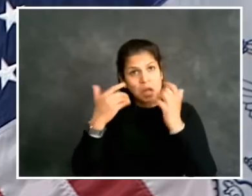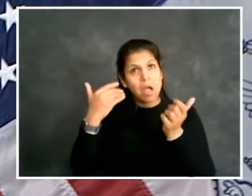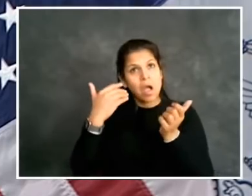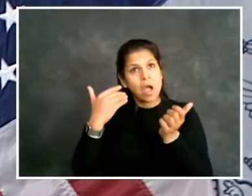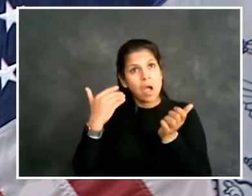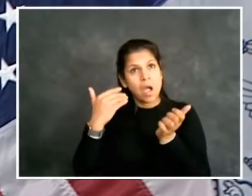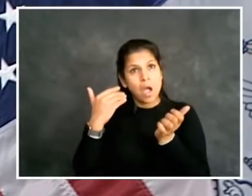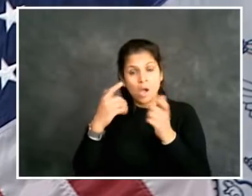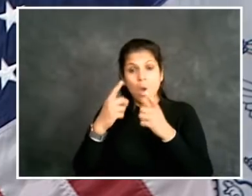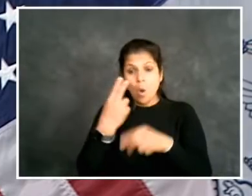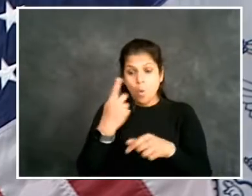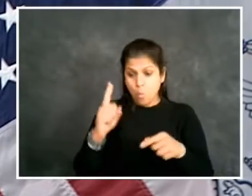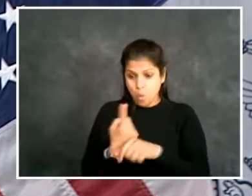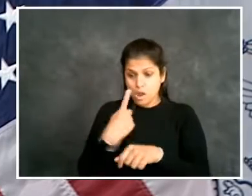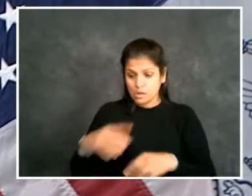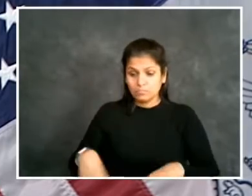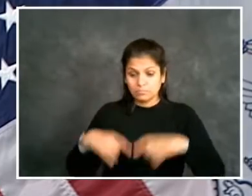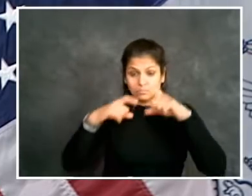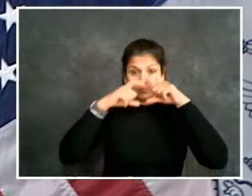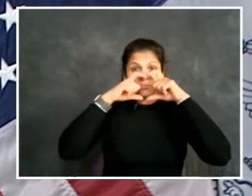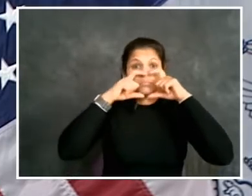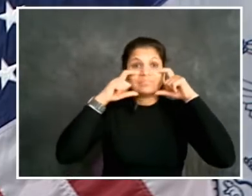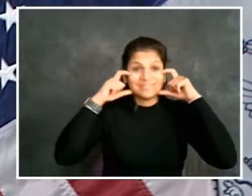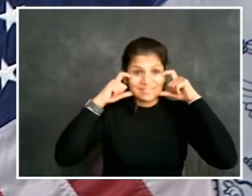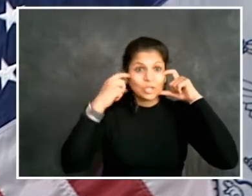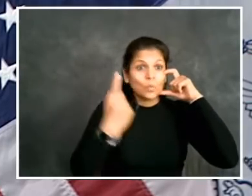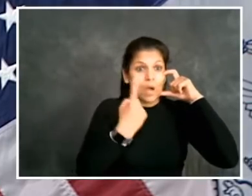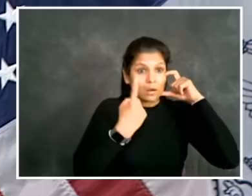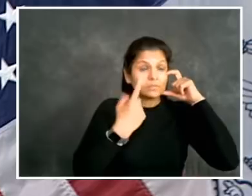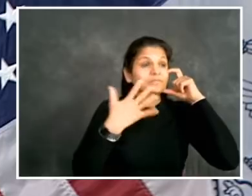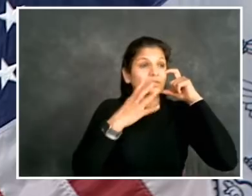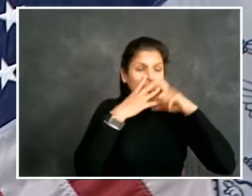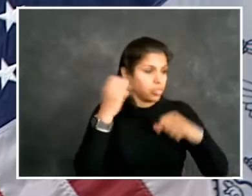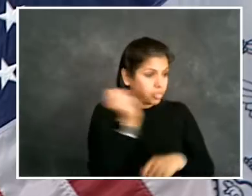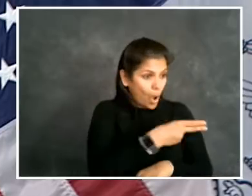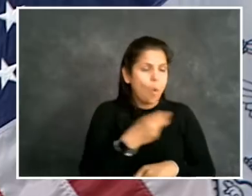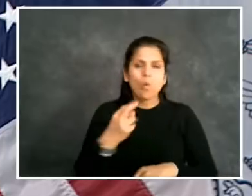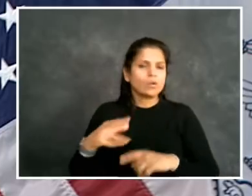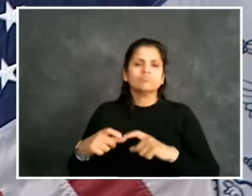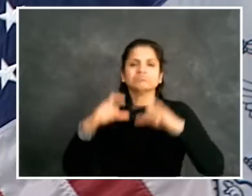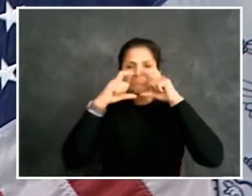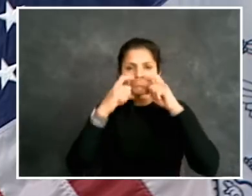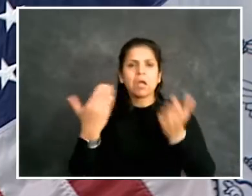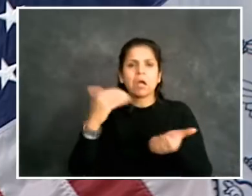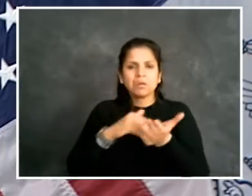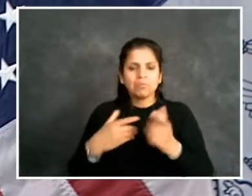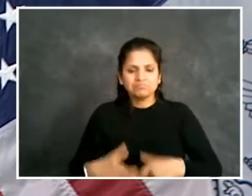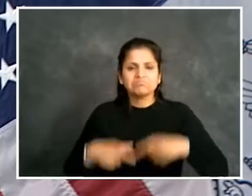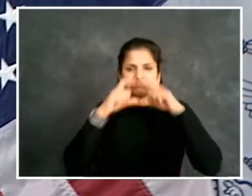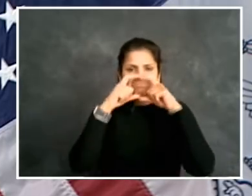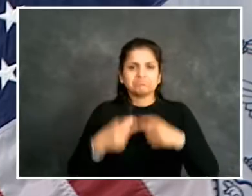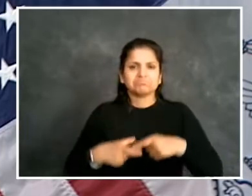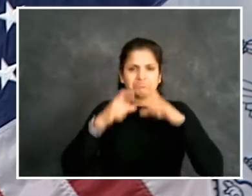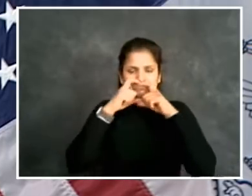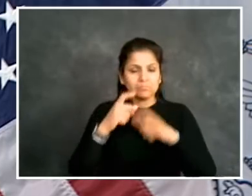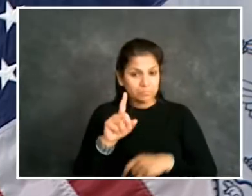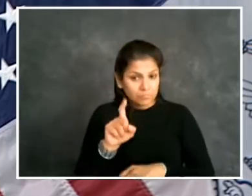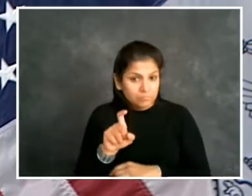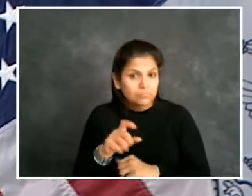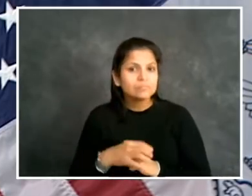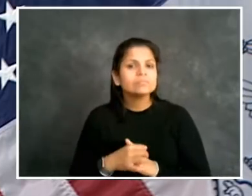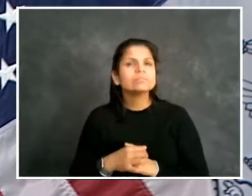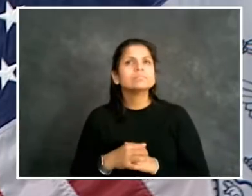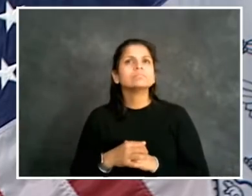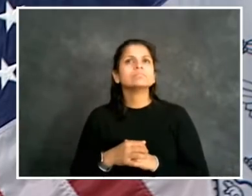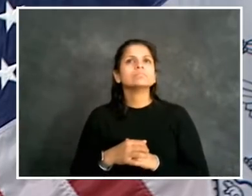going to, distribute these 275,000 and that's it? Or are you looking to procure or get donations for more to